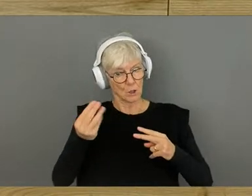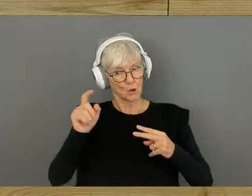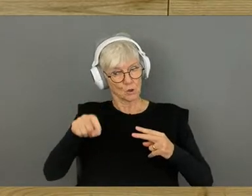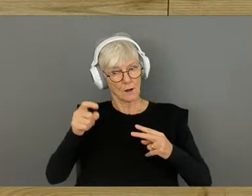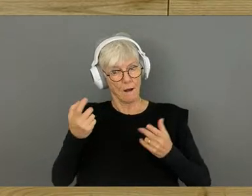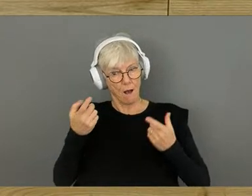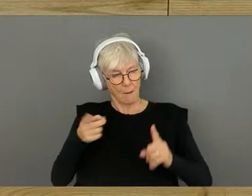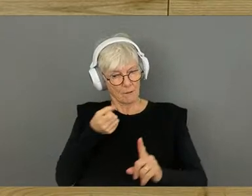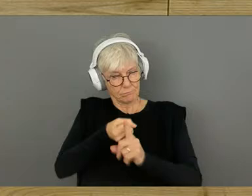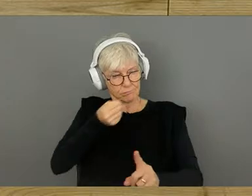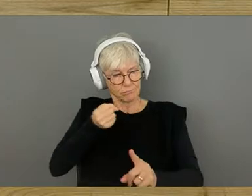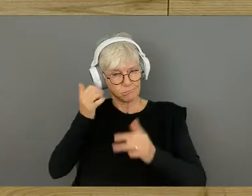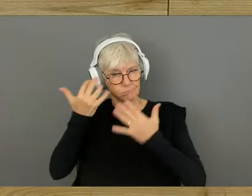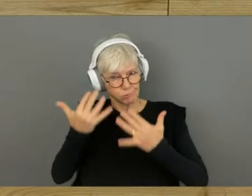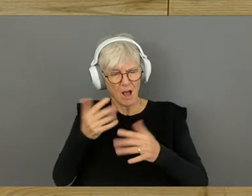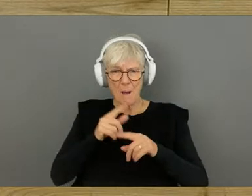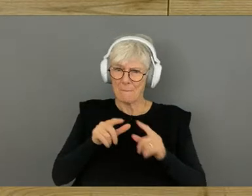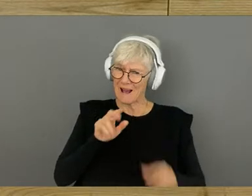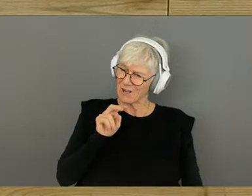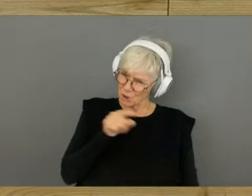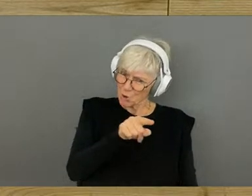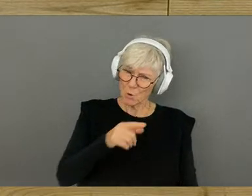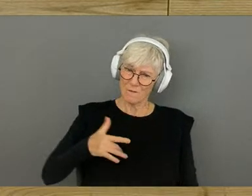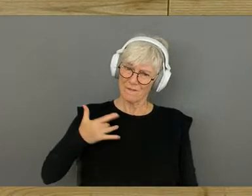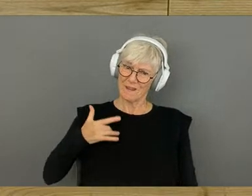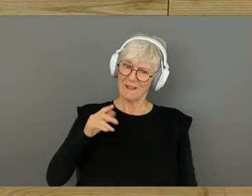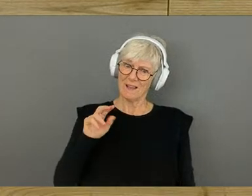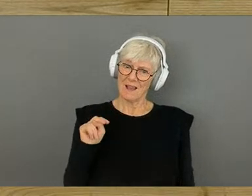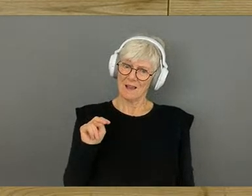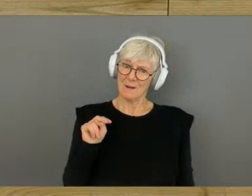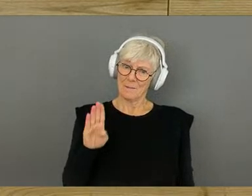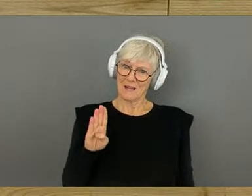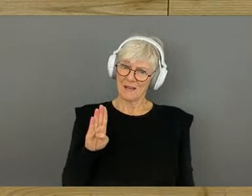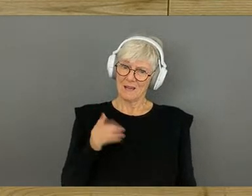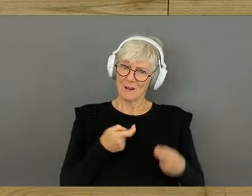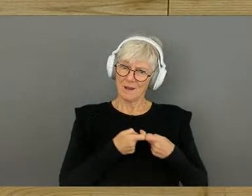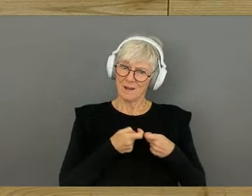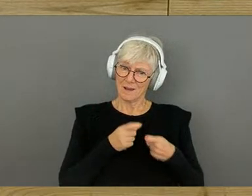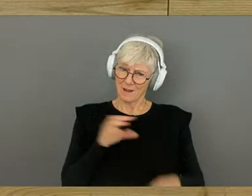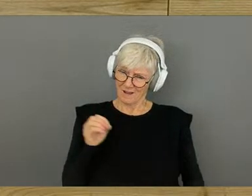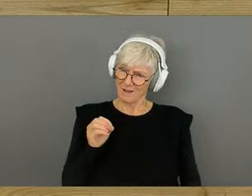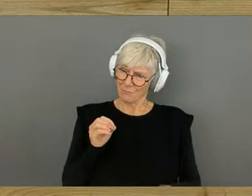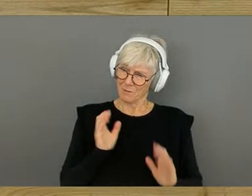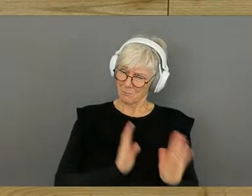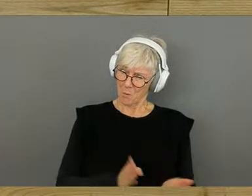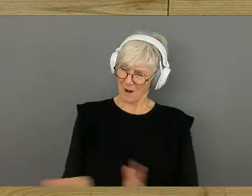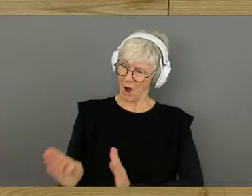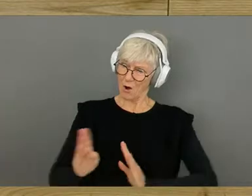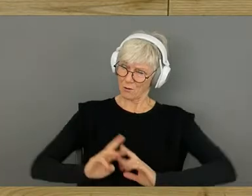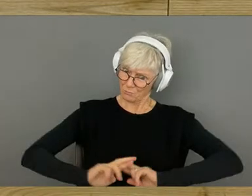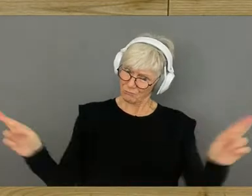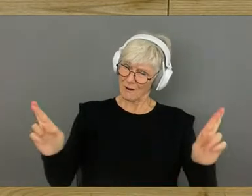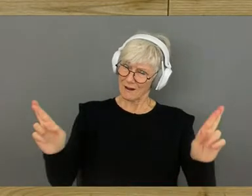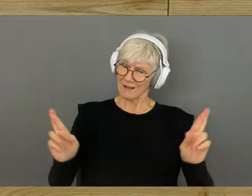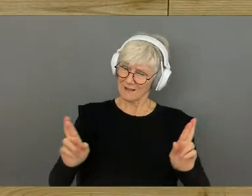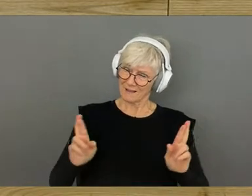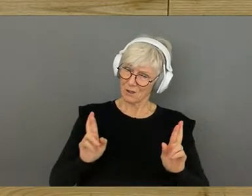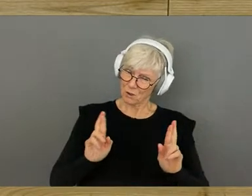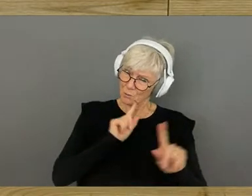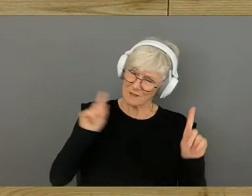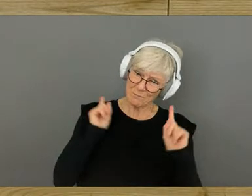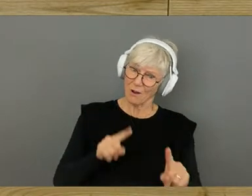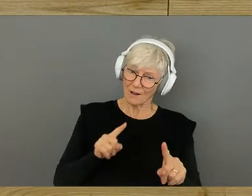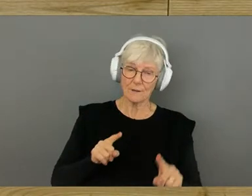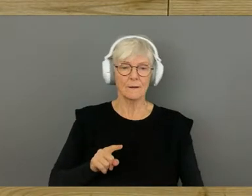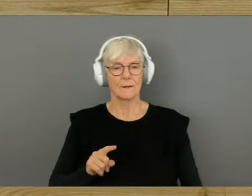NB Power was prepared for the storm to be as bad as it was? So yes, I do think we were